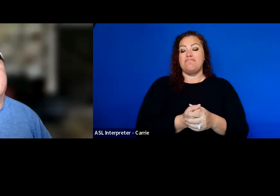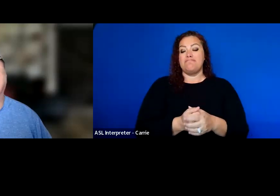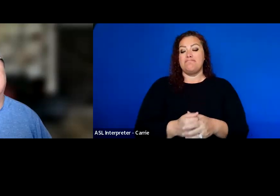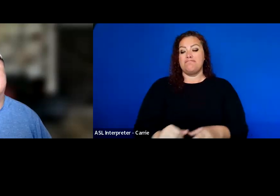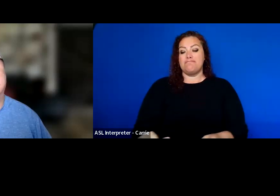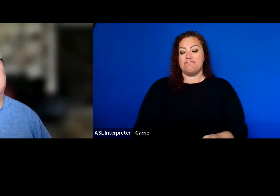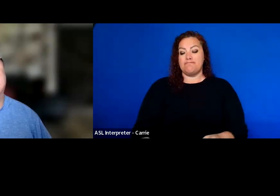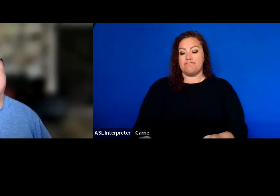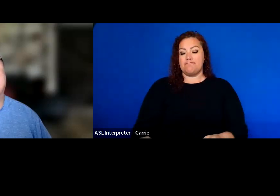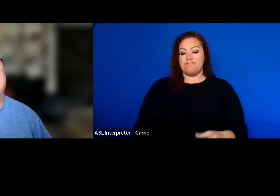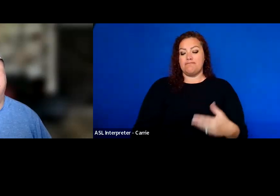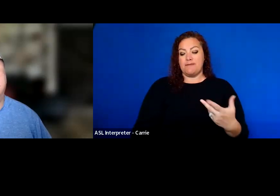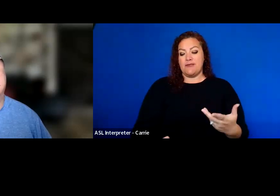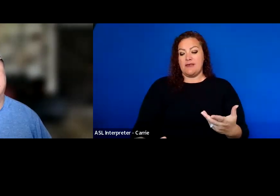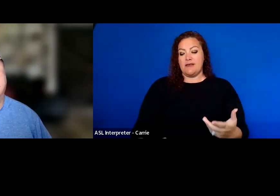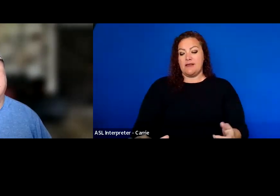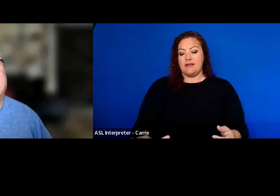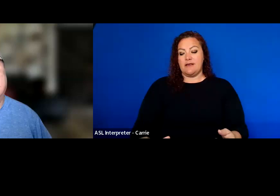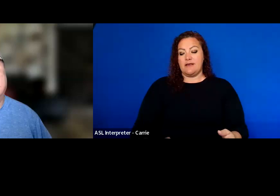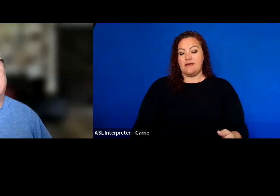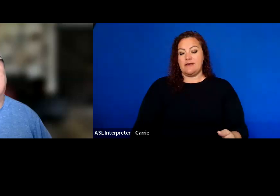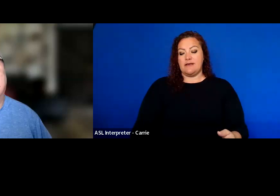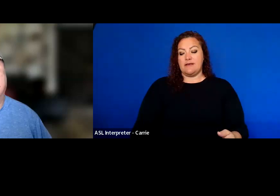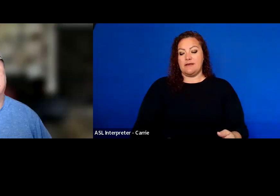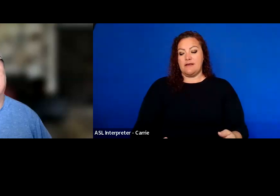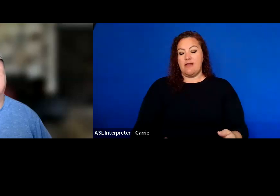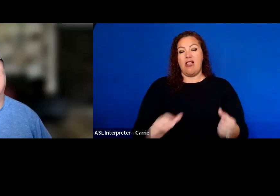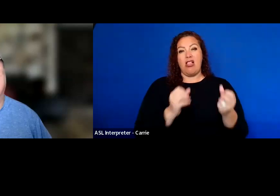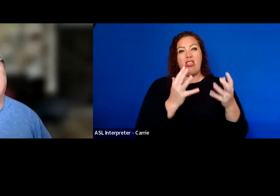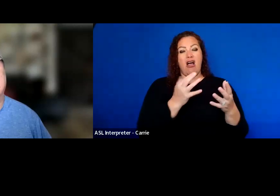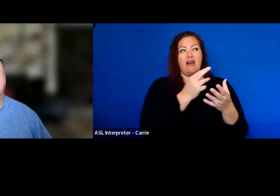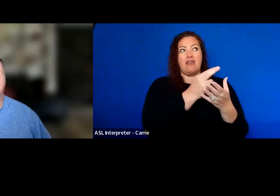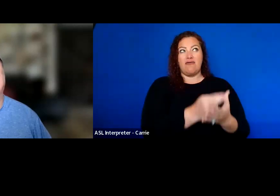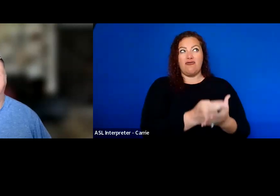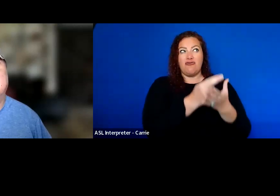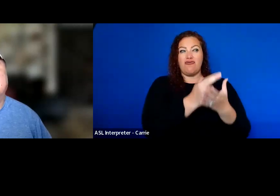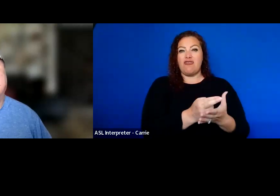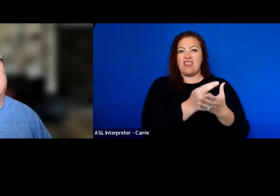a lot of rehabs don't have either time